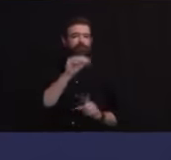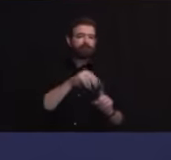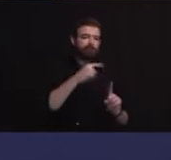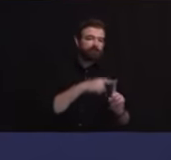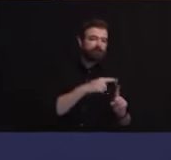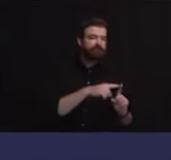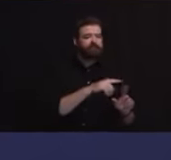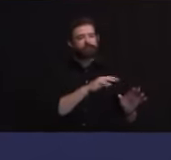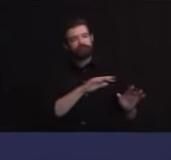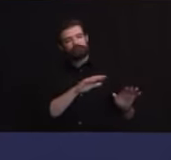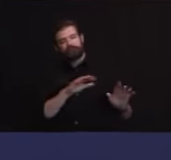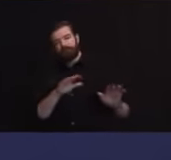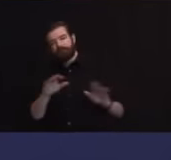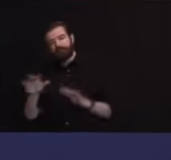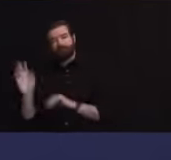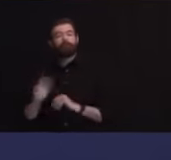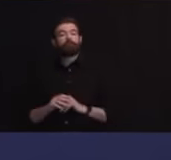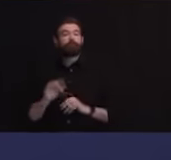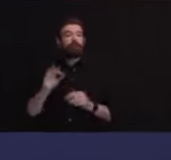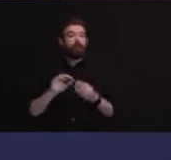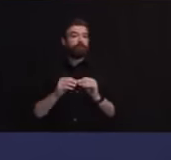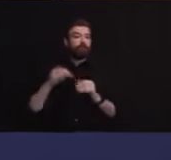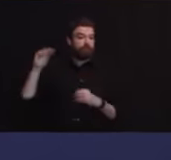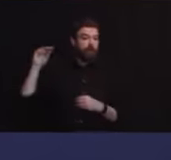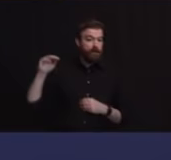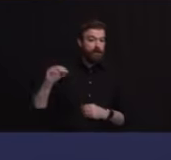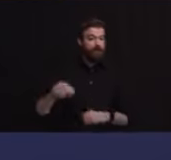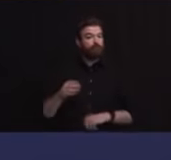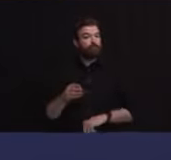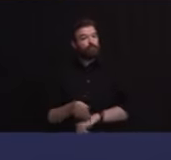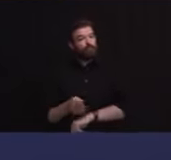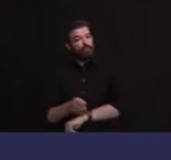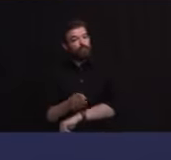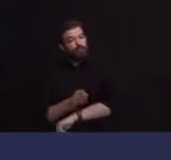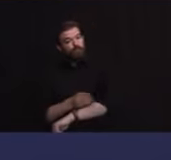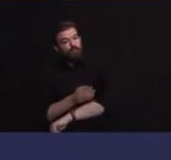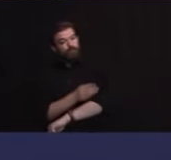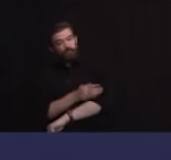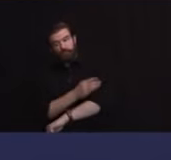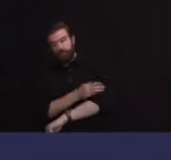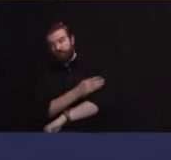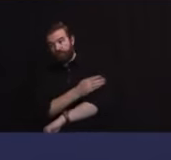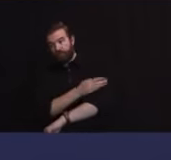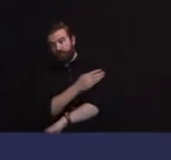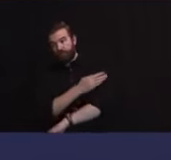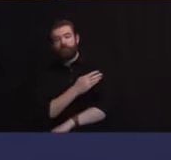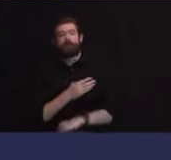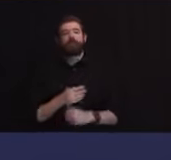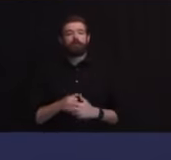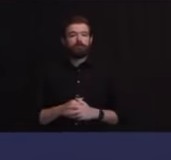to go in the right direction, that we're able to continue to make progress beyond